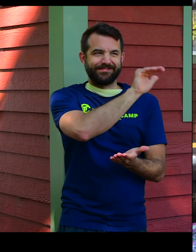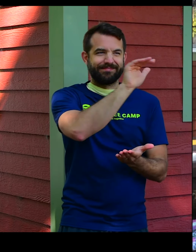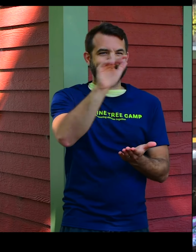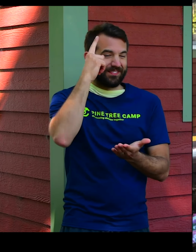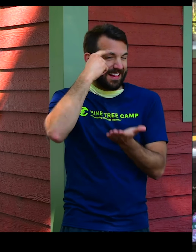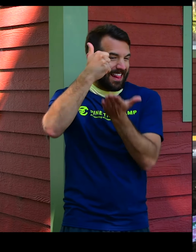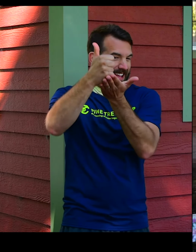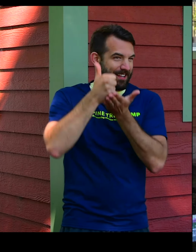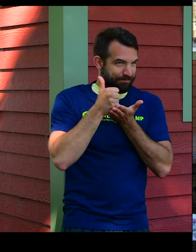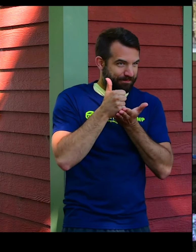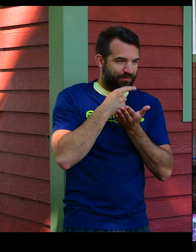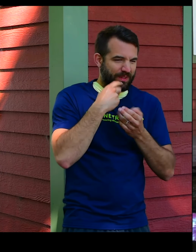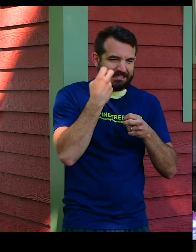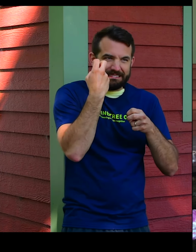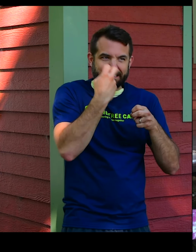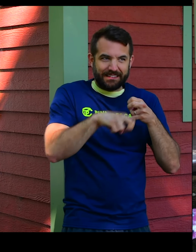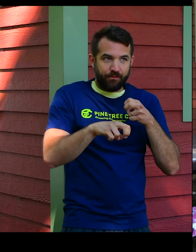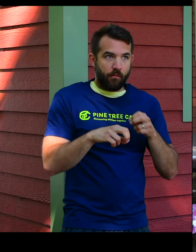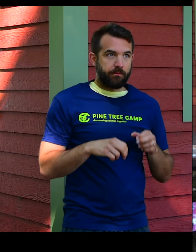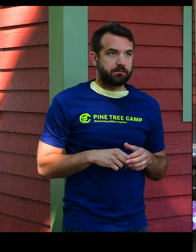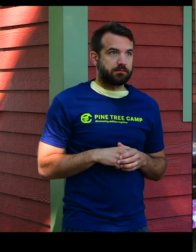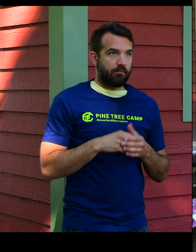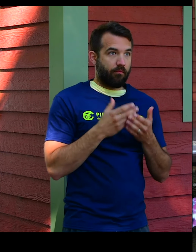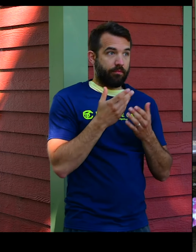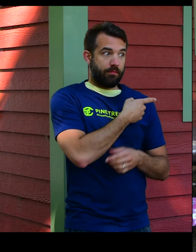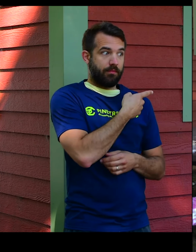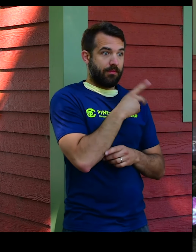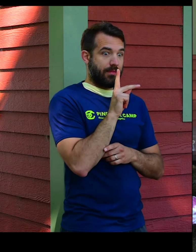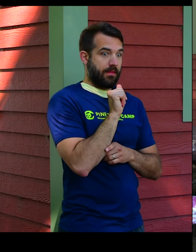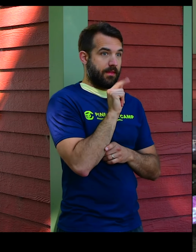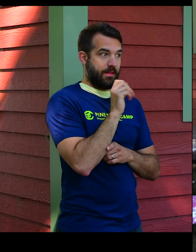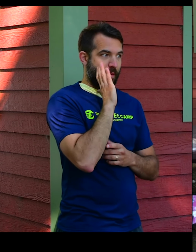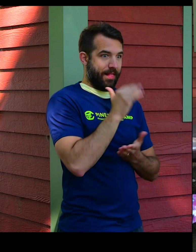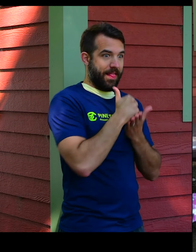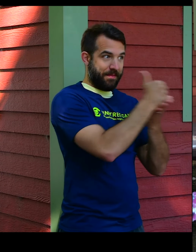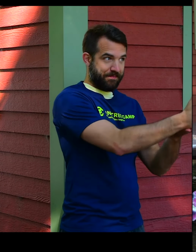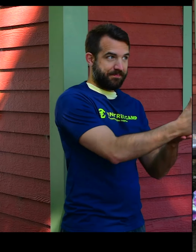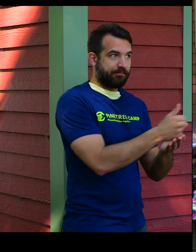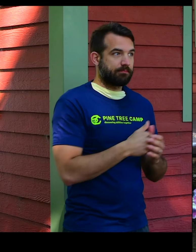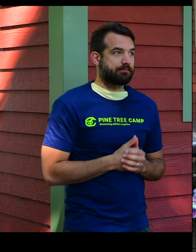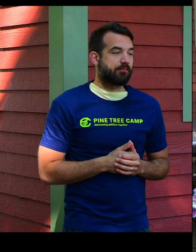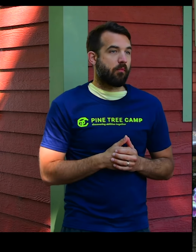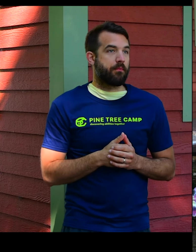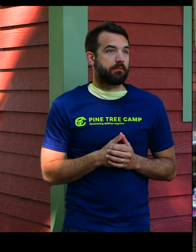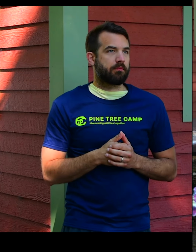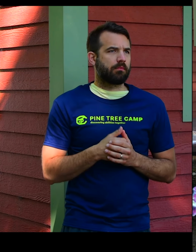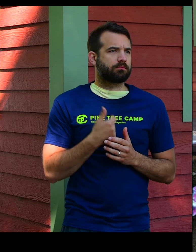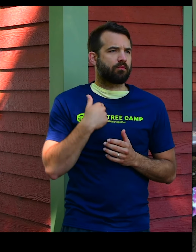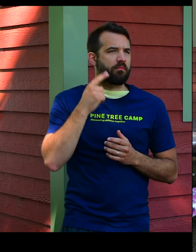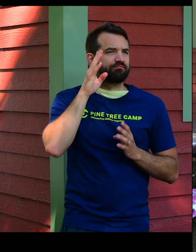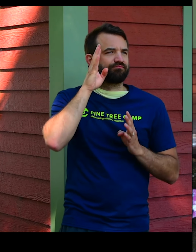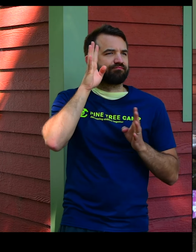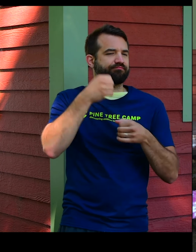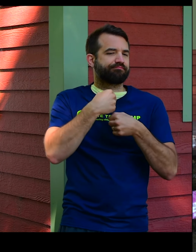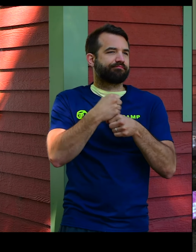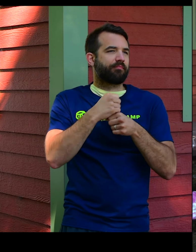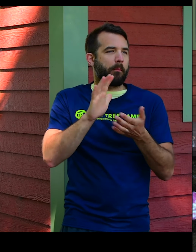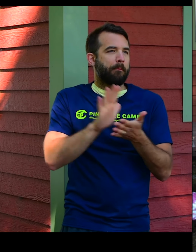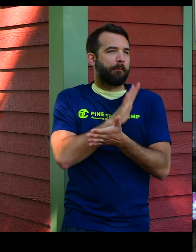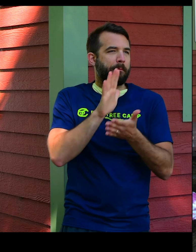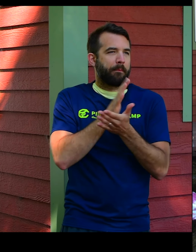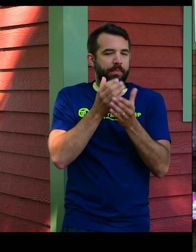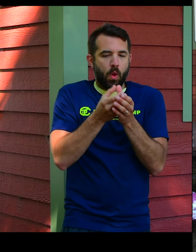be a little tricky, but I'm going to have Kat help me today. For this step, I'm going to use a paper filter that I